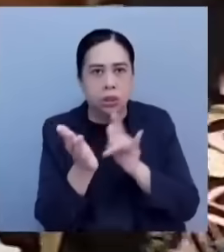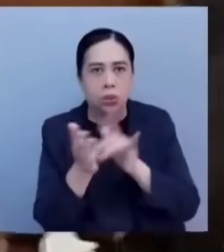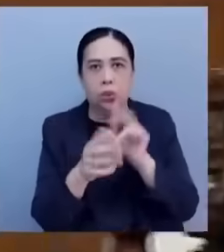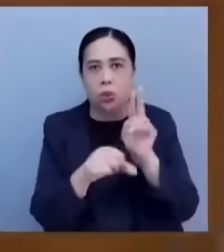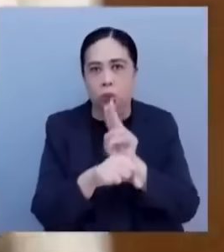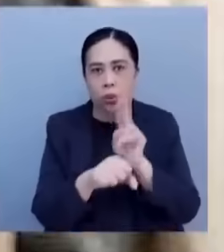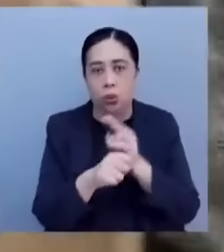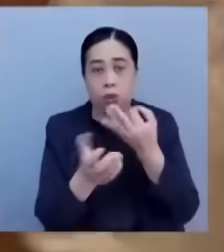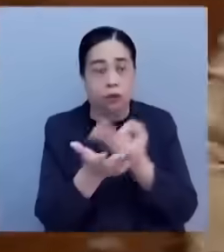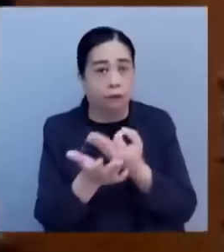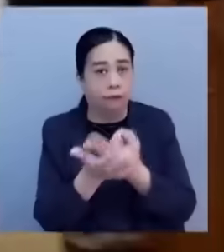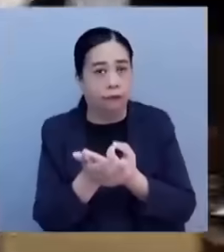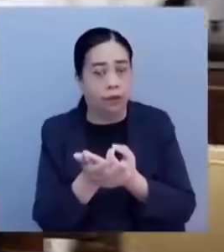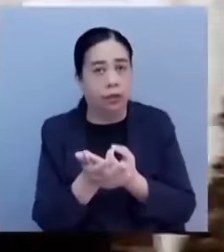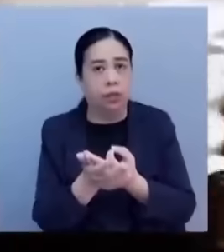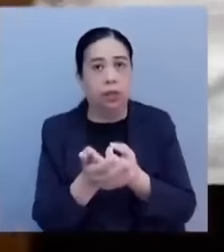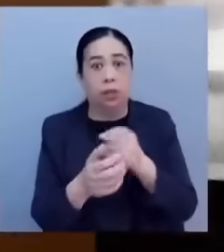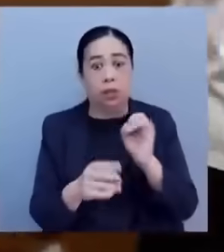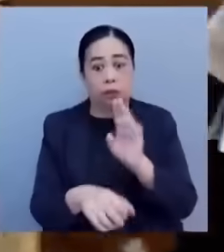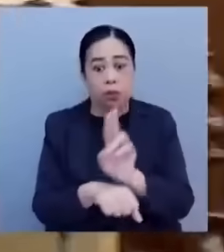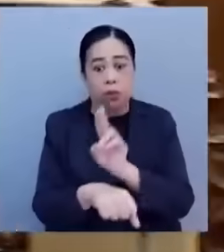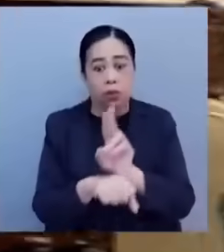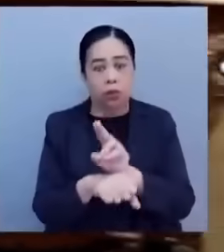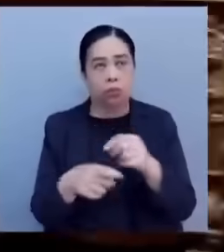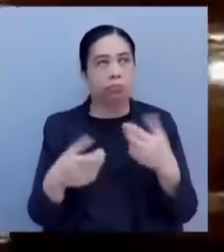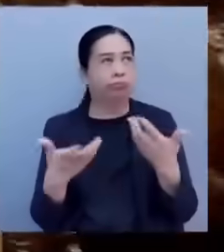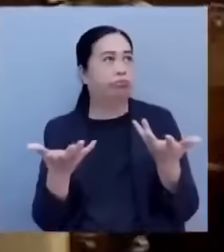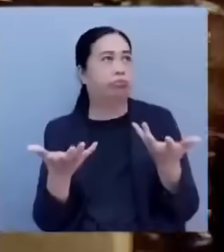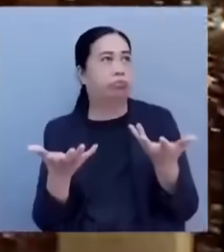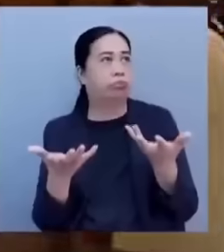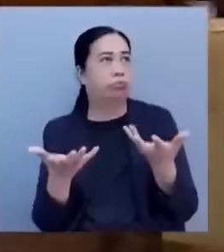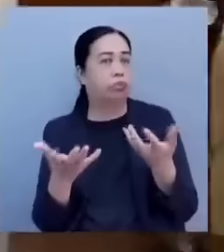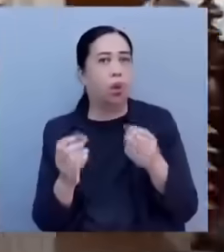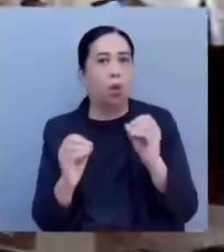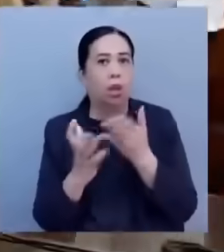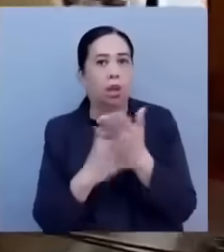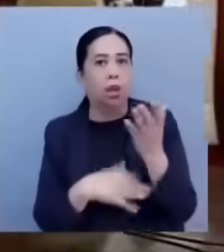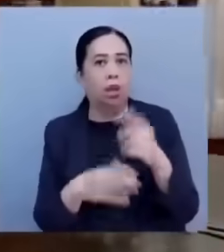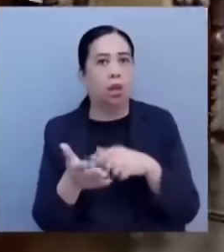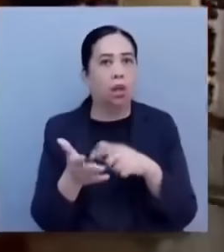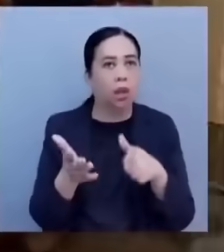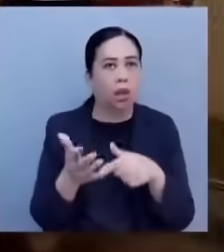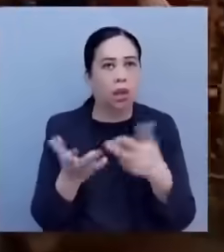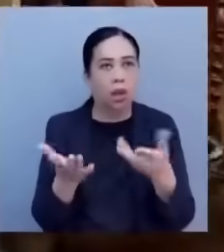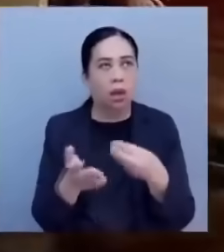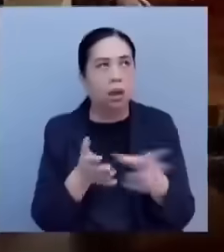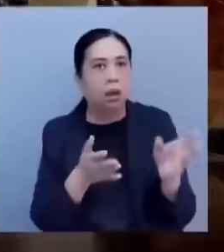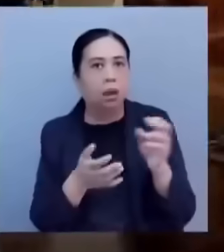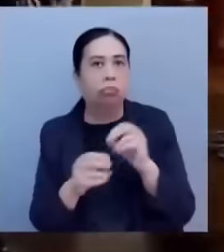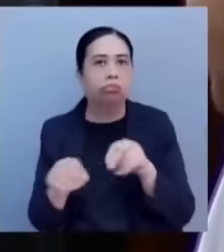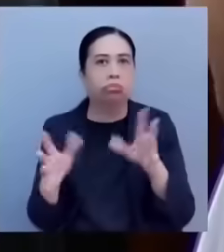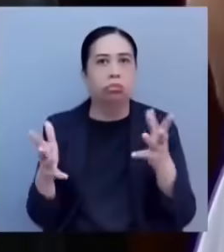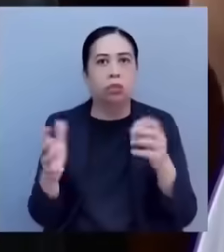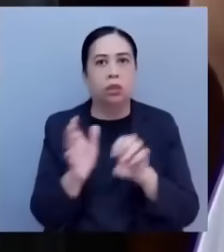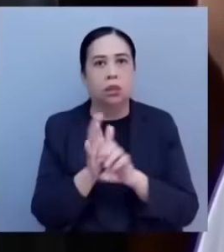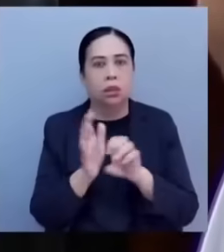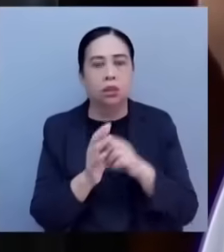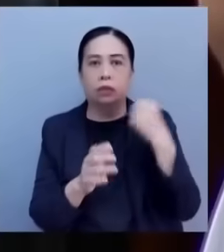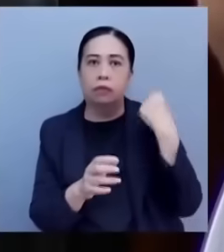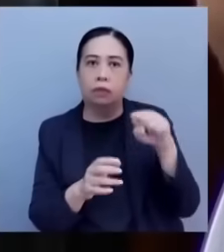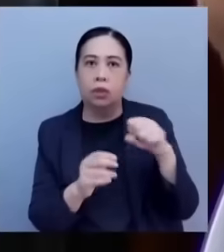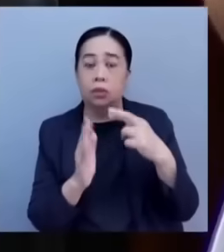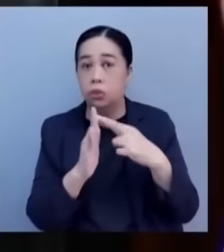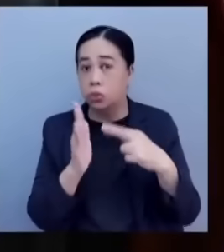And using them in such a way that transparency is defeated, using them in such a way that violates these